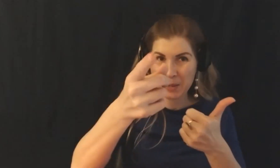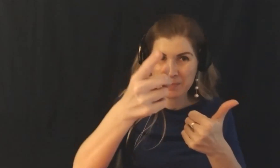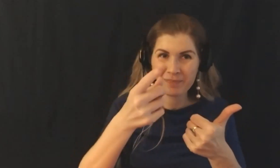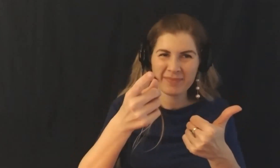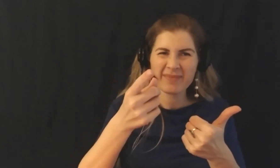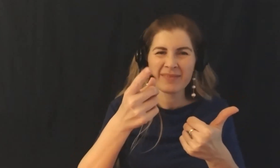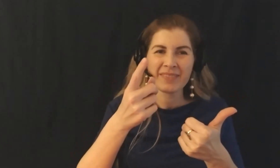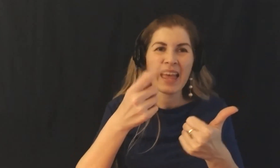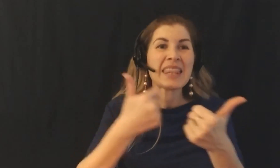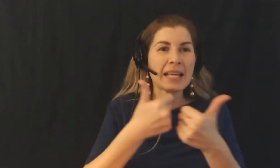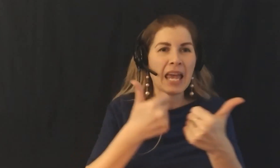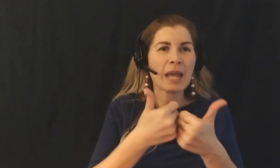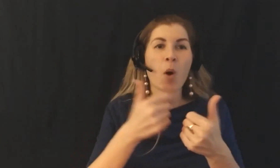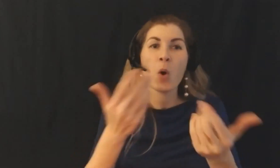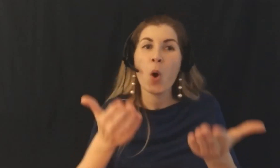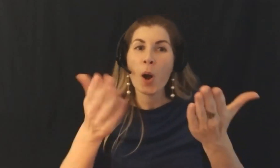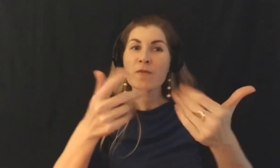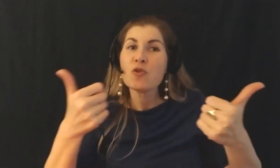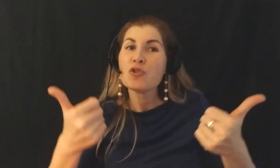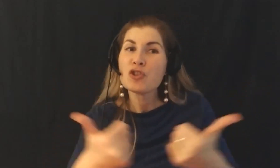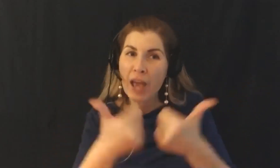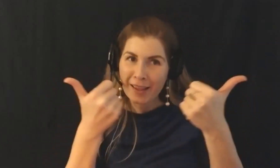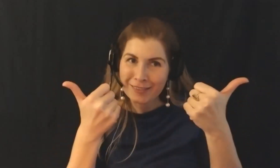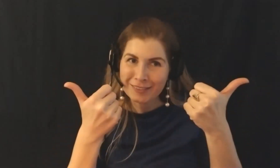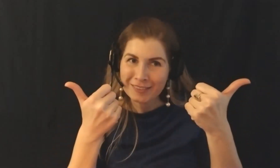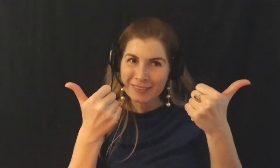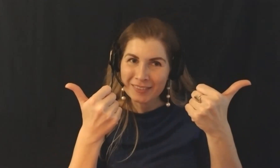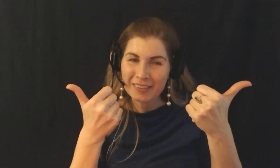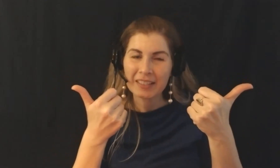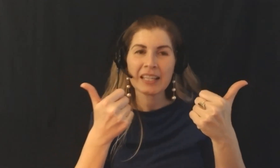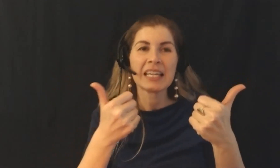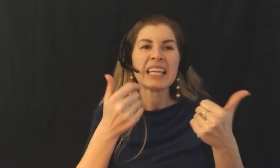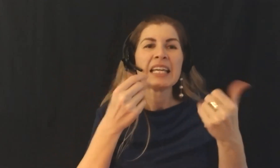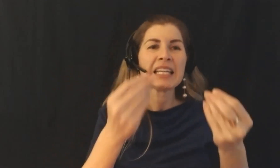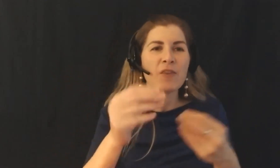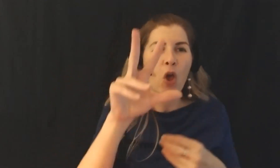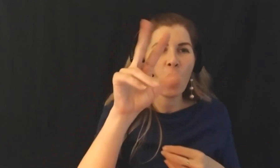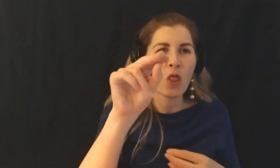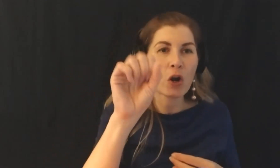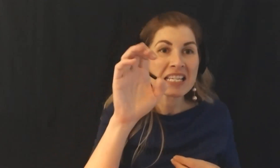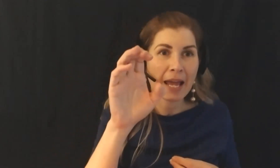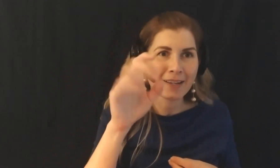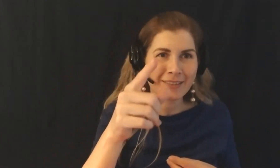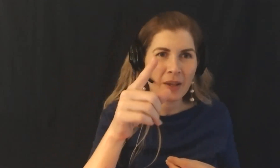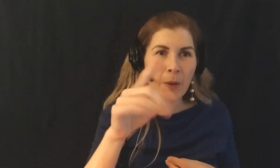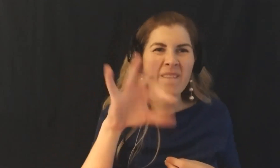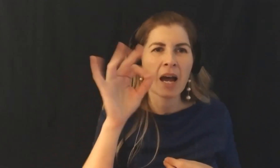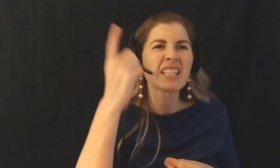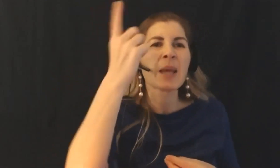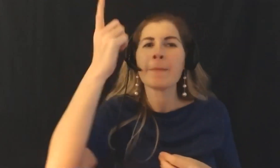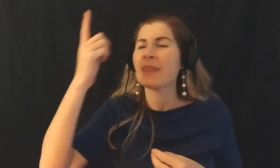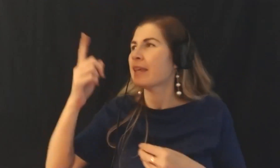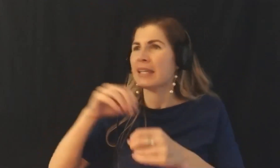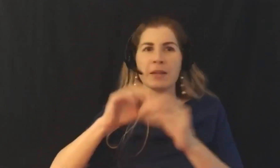I'm going to offer all of you right now, is I'm going to give you 30 seconds to find an object in